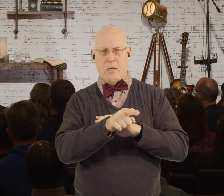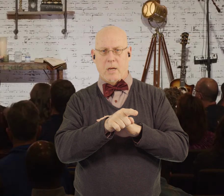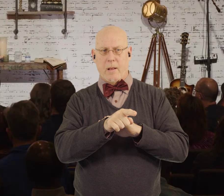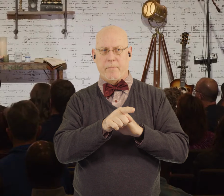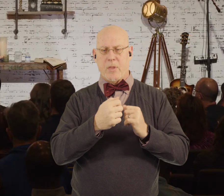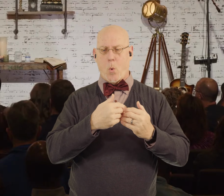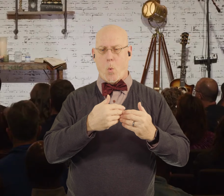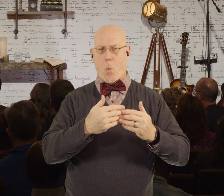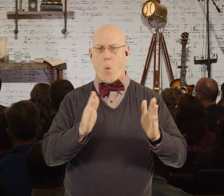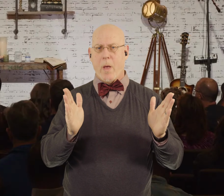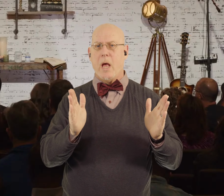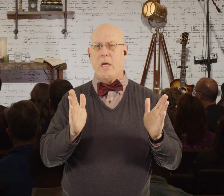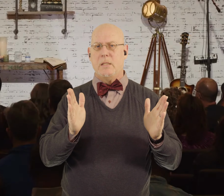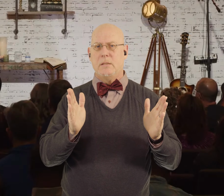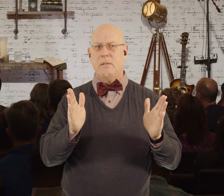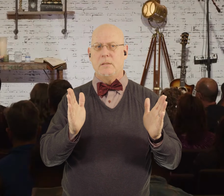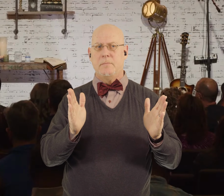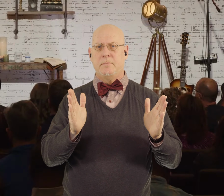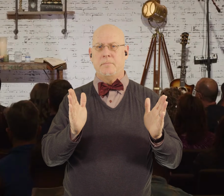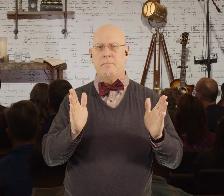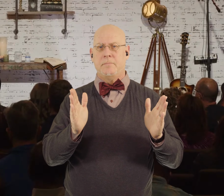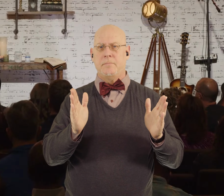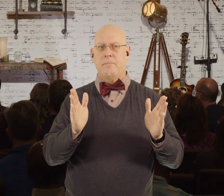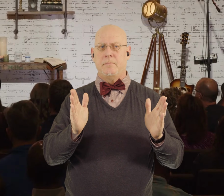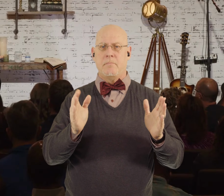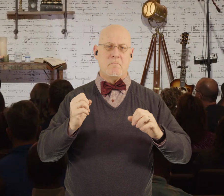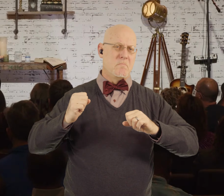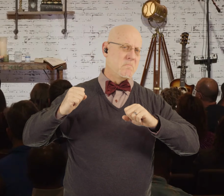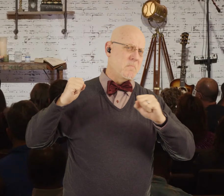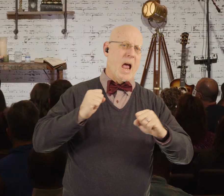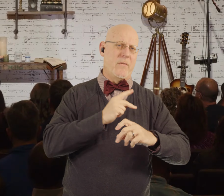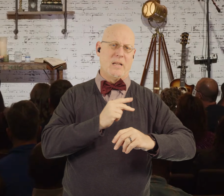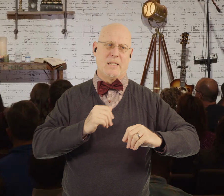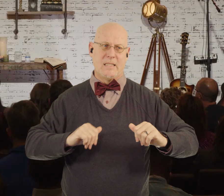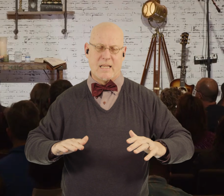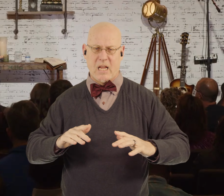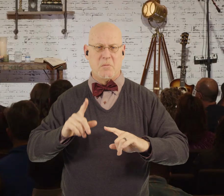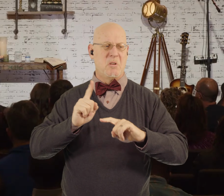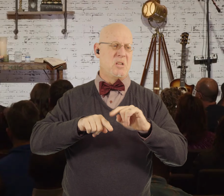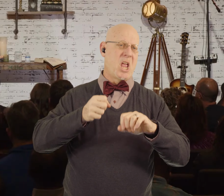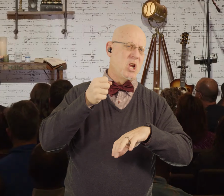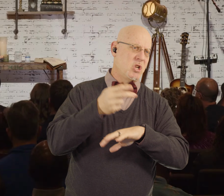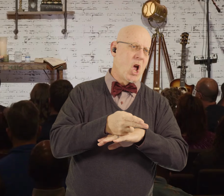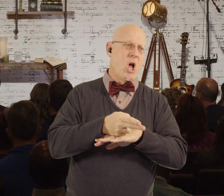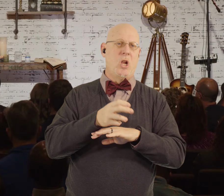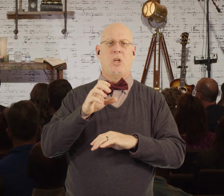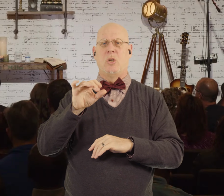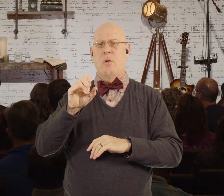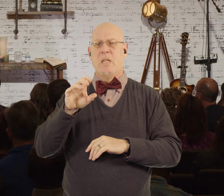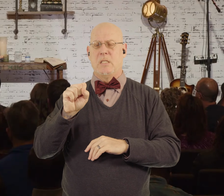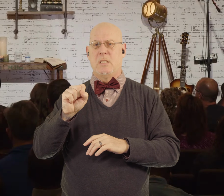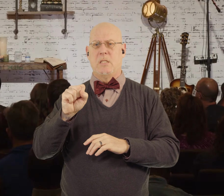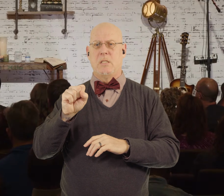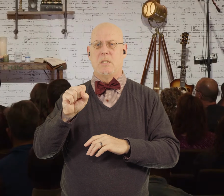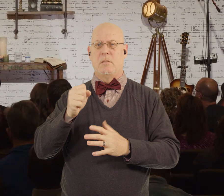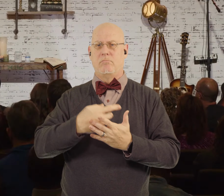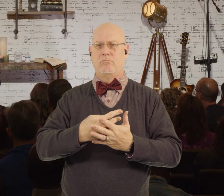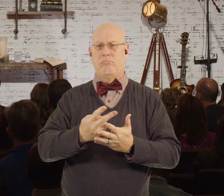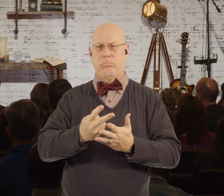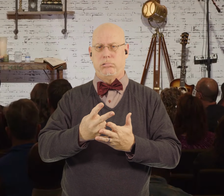into the backside of the fortress and opened the city gates. And the powerful kingdom, impenetrable kingdom of